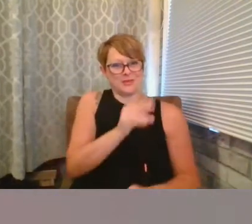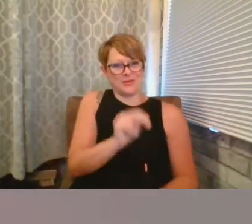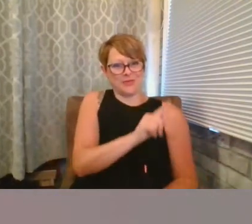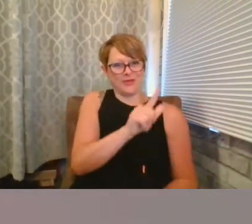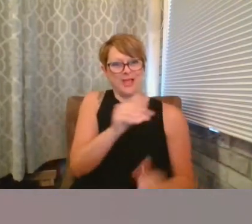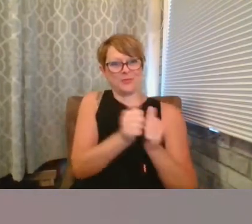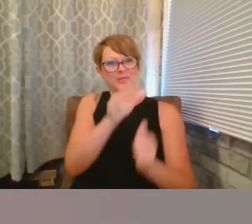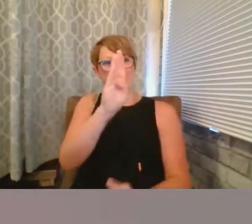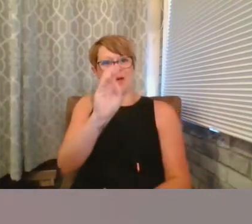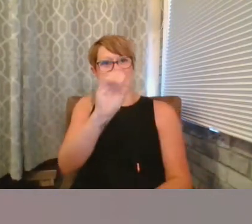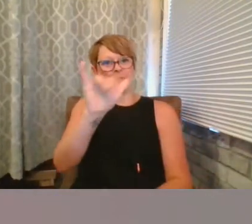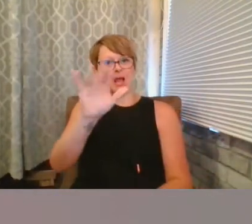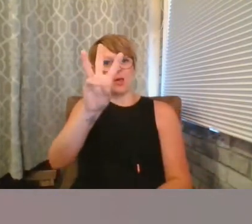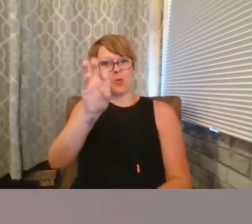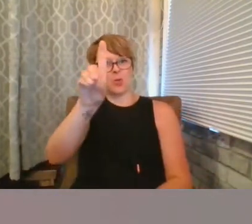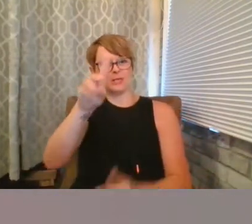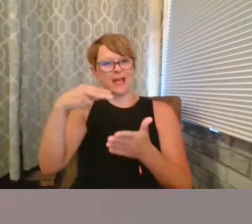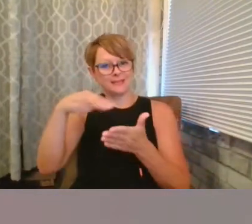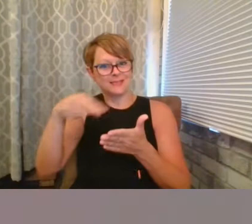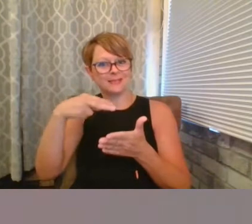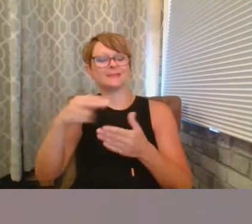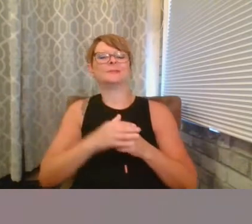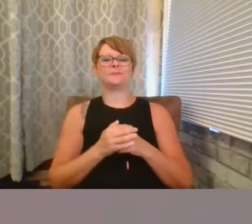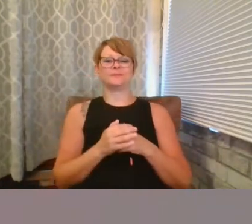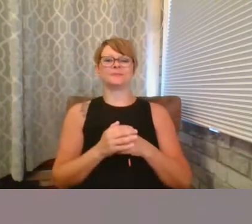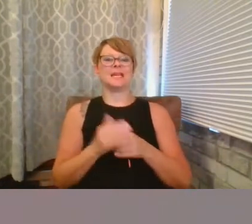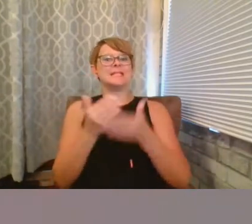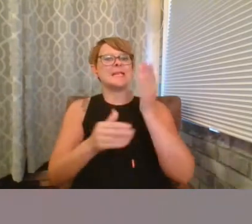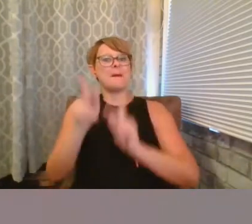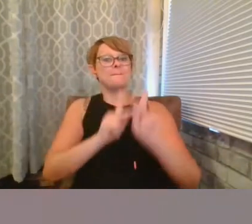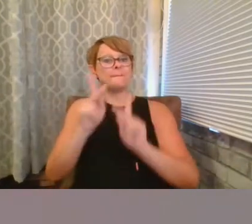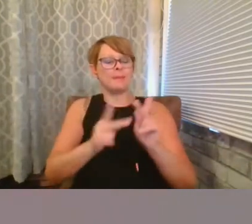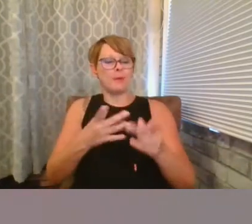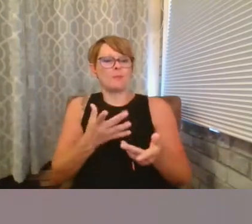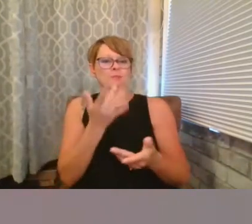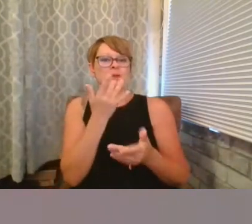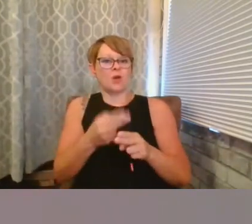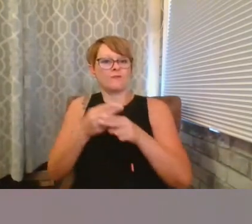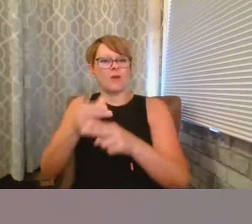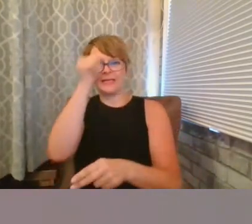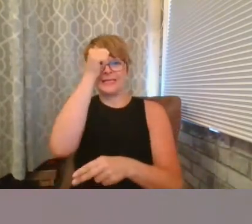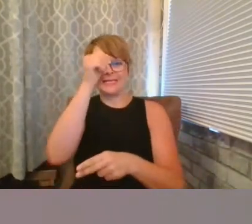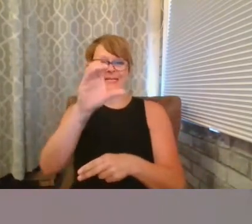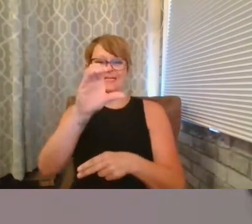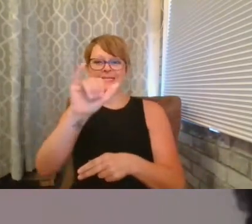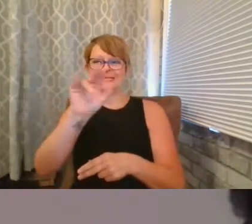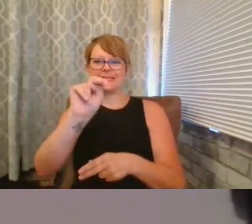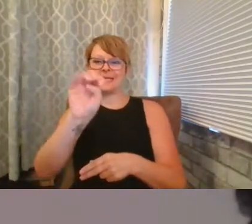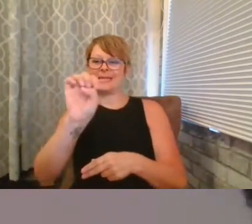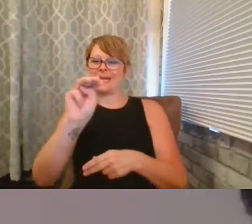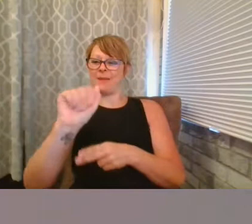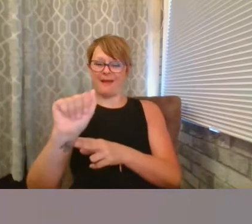or rather, sometimes some people prefer to call it Indian cinema instead of Bollywood. I prefer the same, in fact.